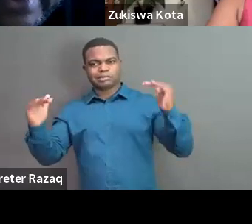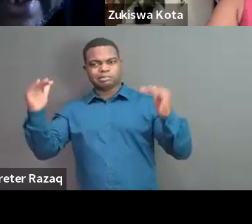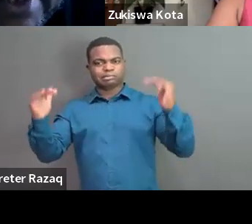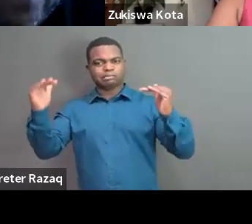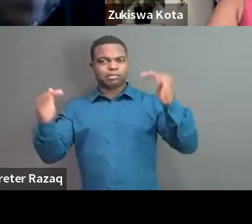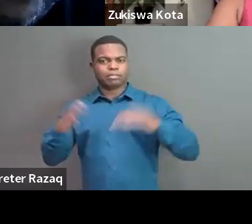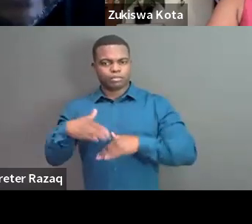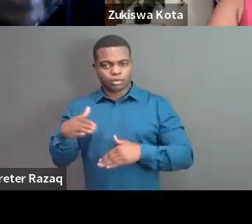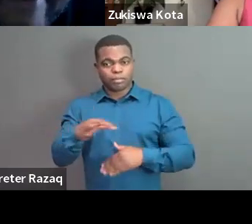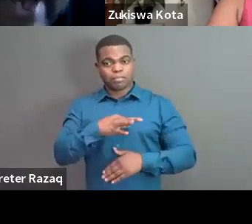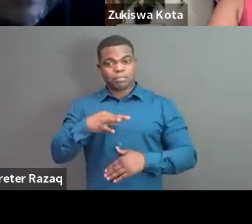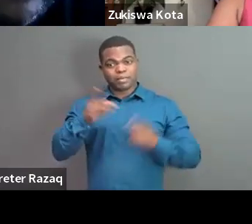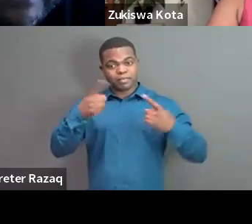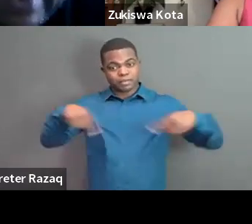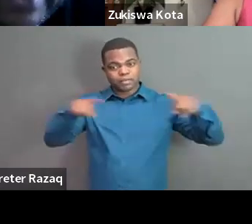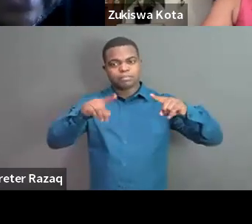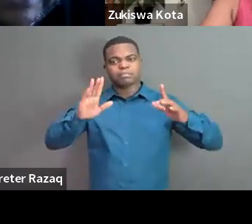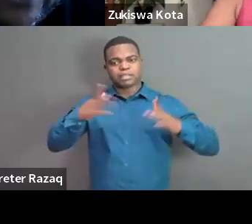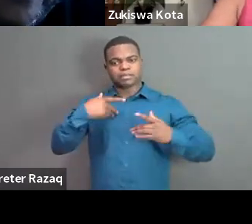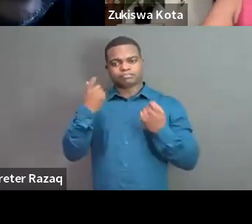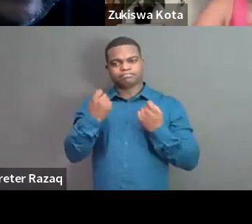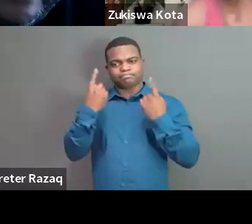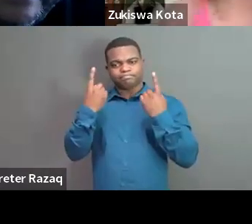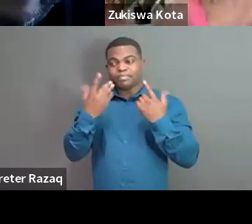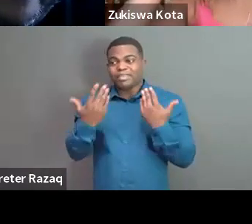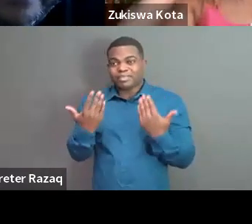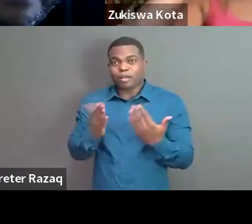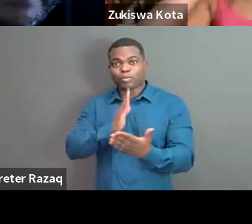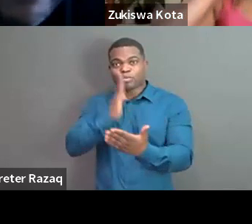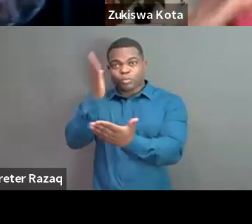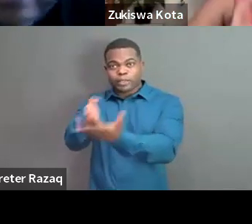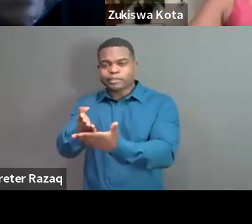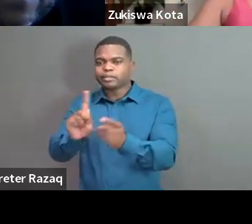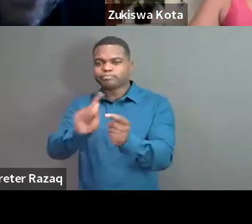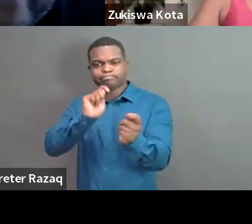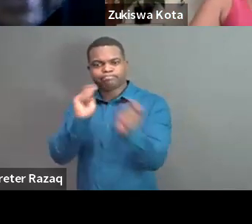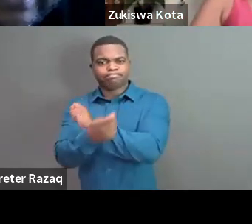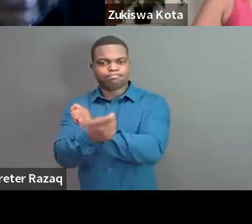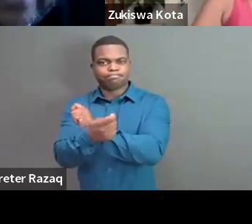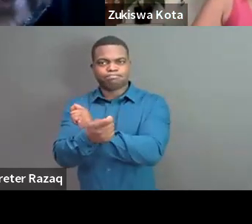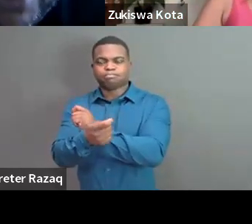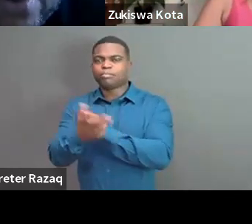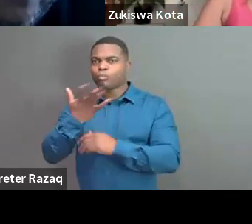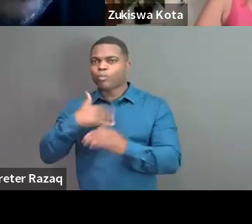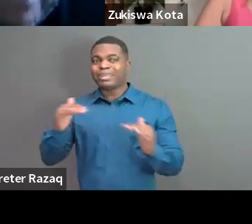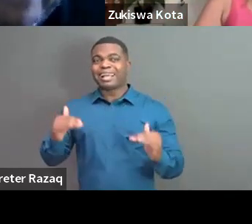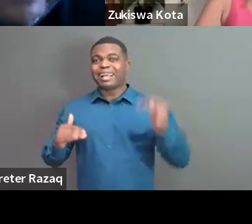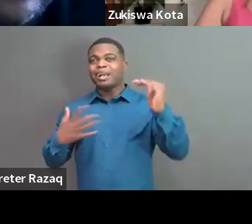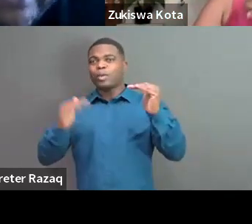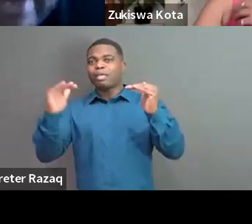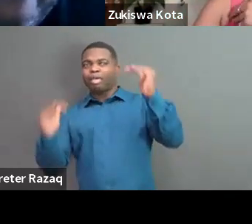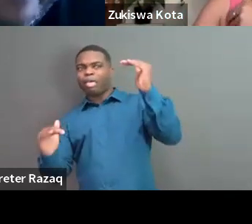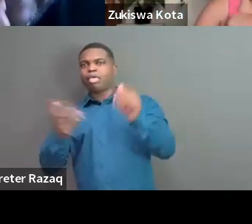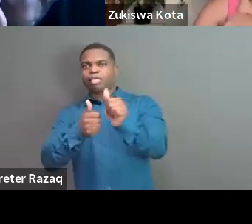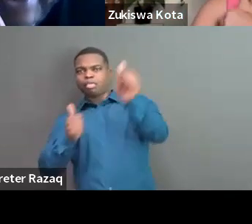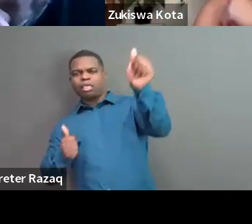be technologically advanced, etc. So it's upon us, all of us, NGOs,